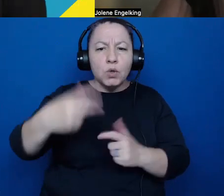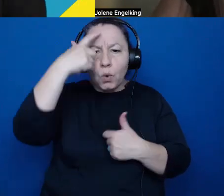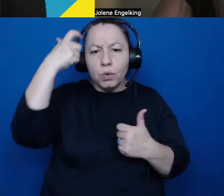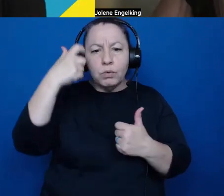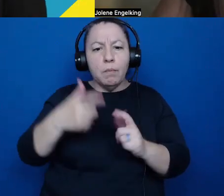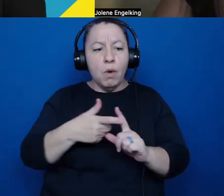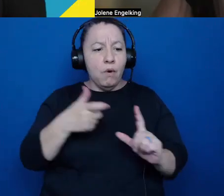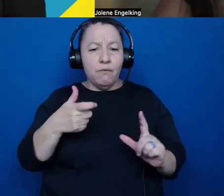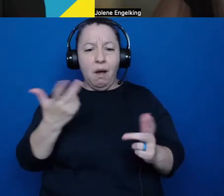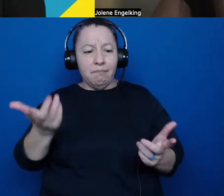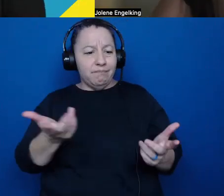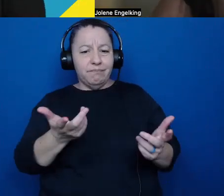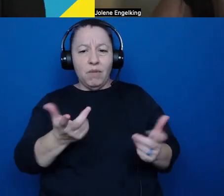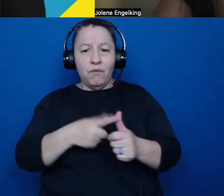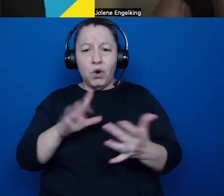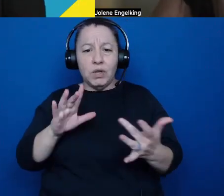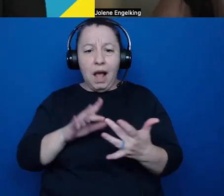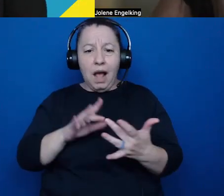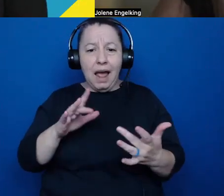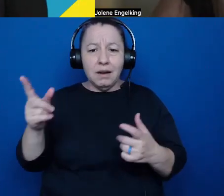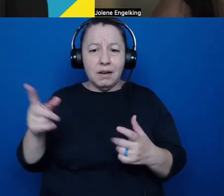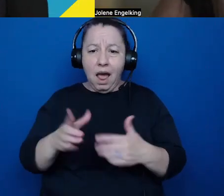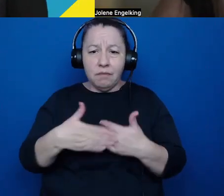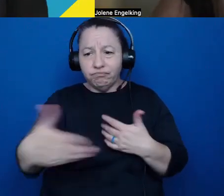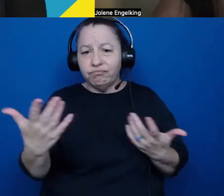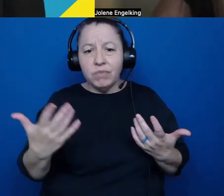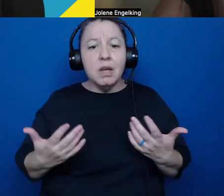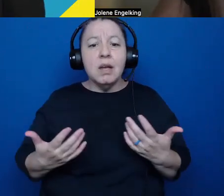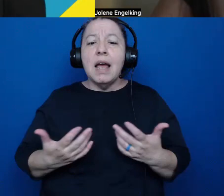from, first contact, and really understanding how that